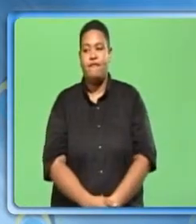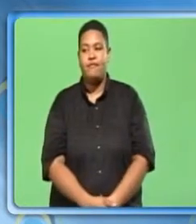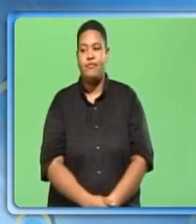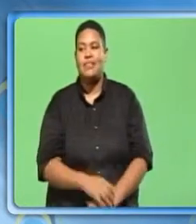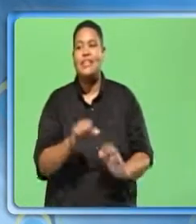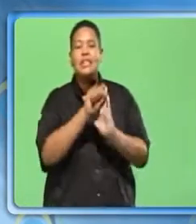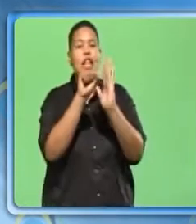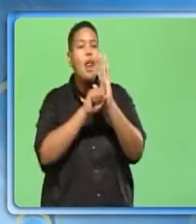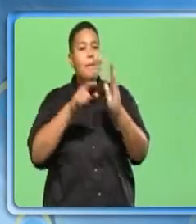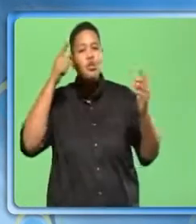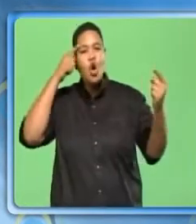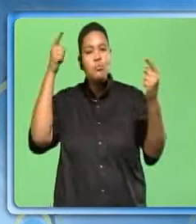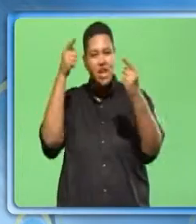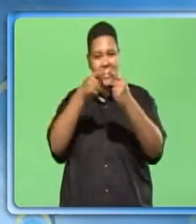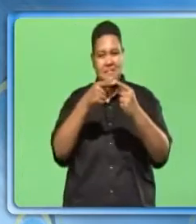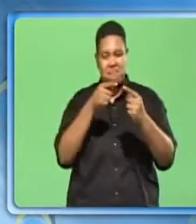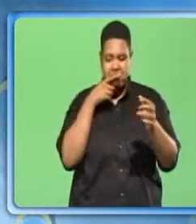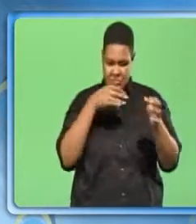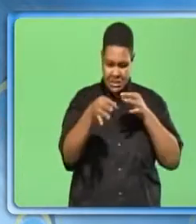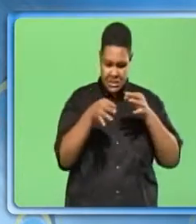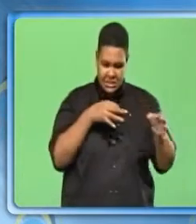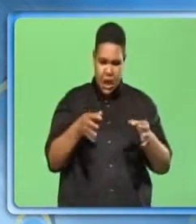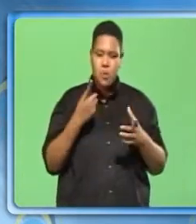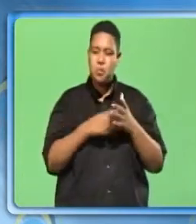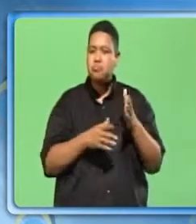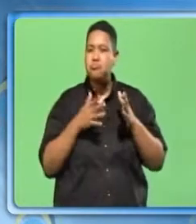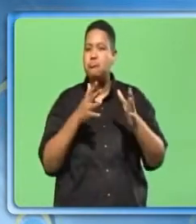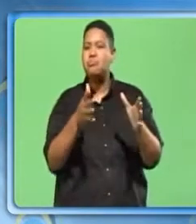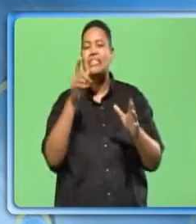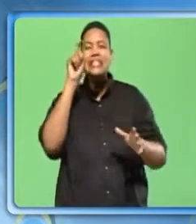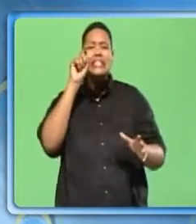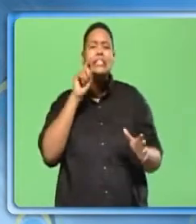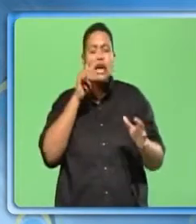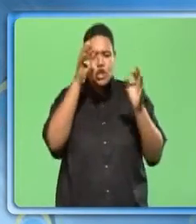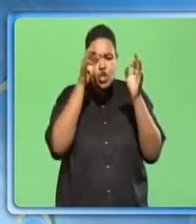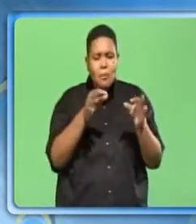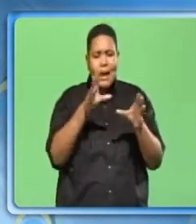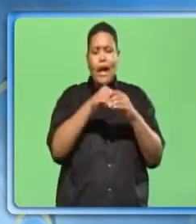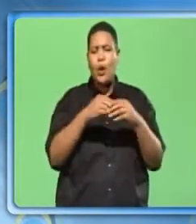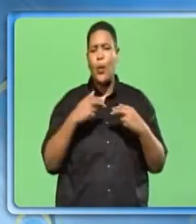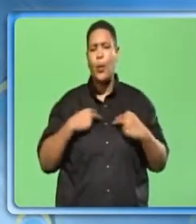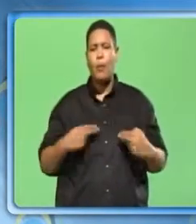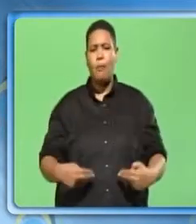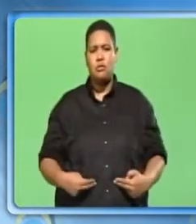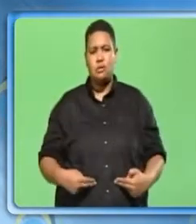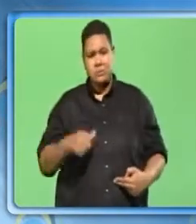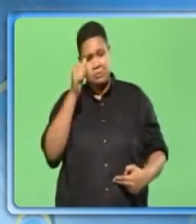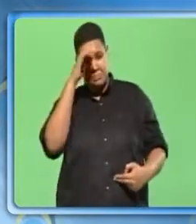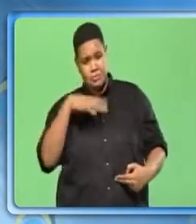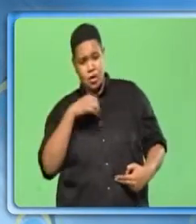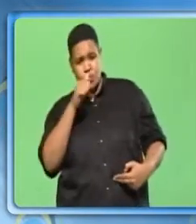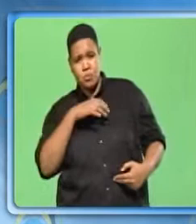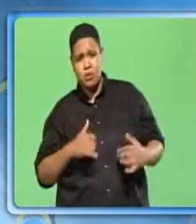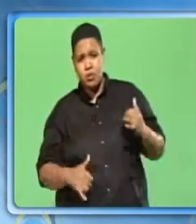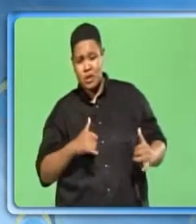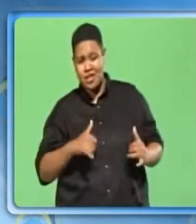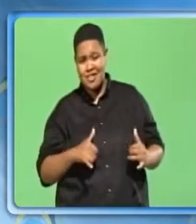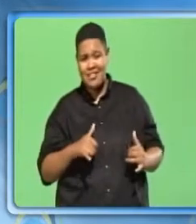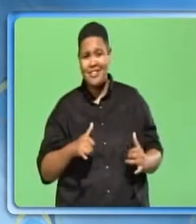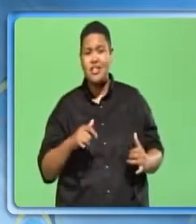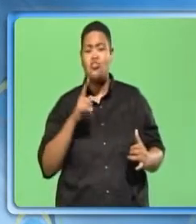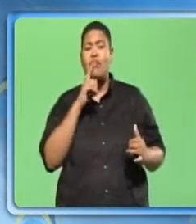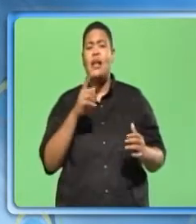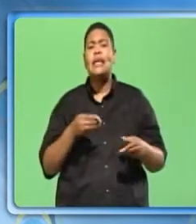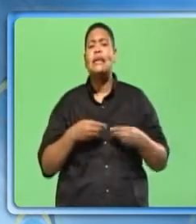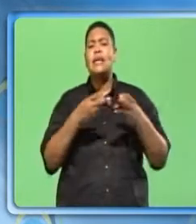Syllabus objectives. Describe the mechanism of sex determinations in humans. Predict the results of crosses